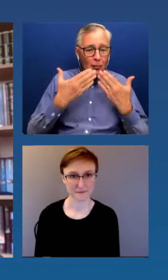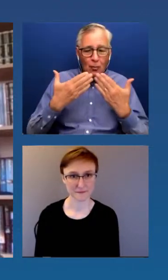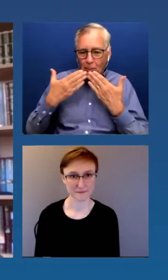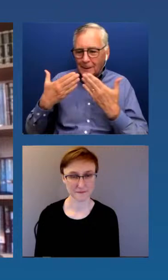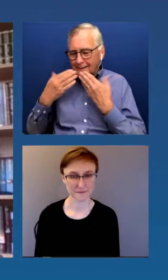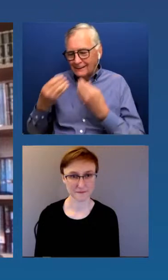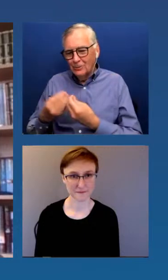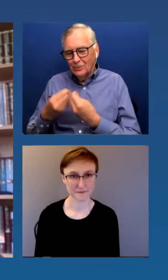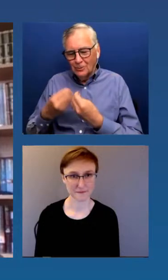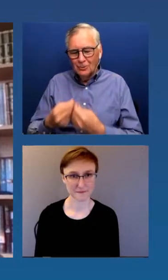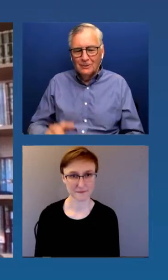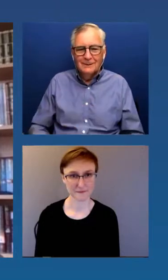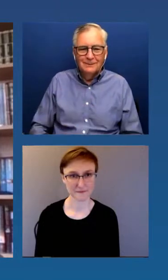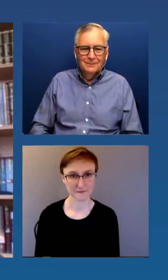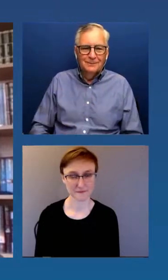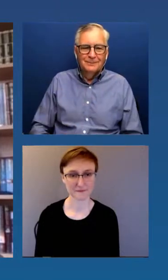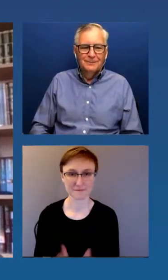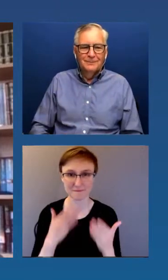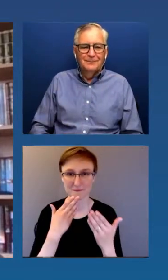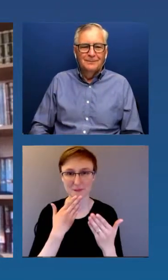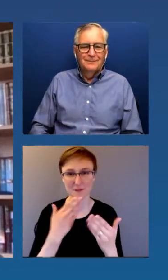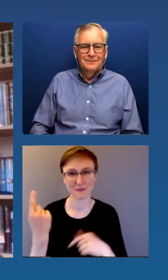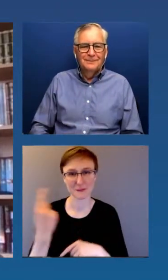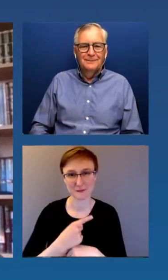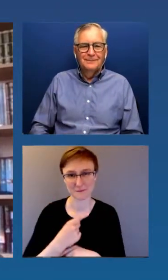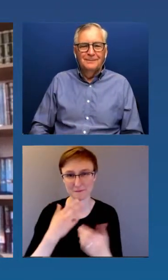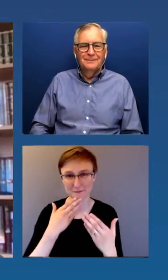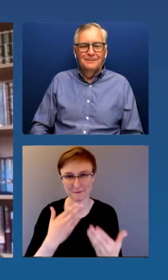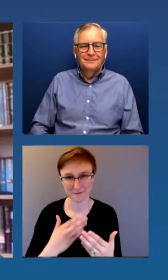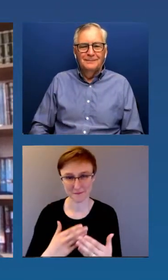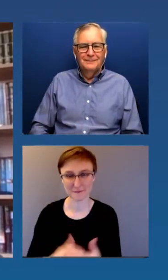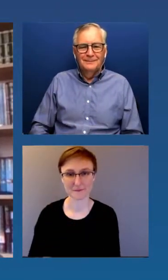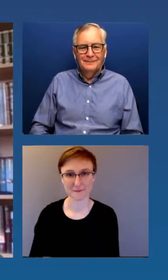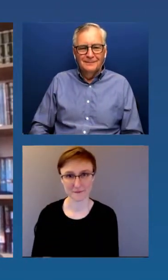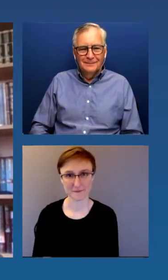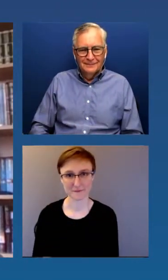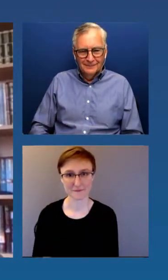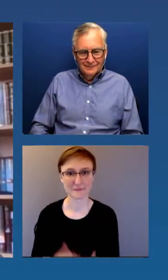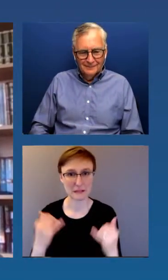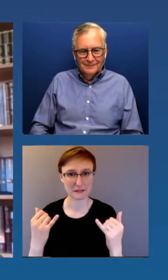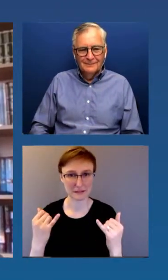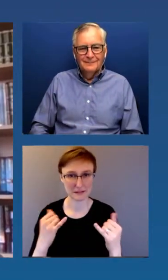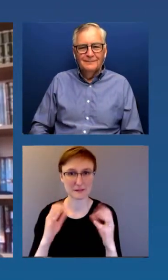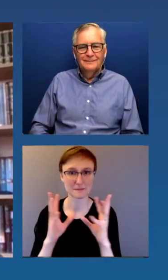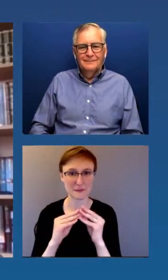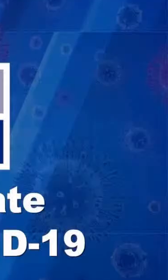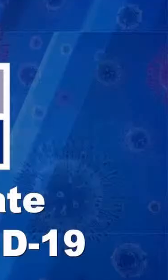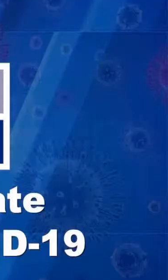Thank you so much. Have yourself a wonderful day. Merci. This concludes our media availability.